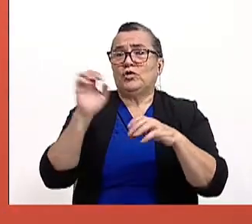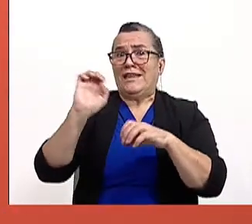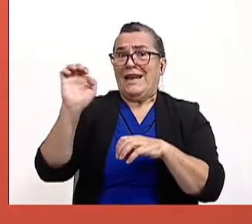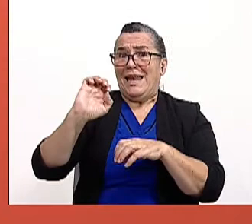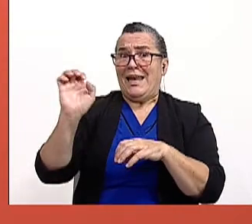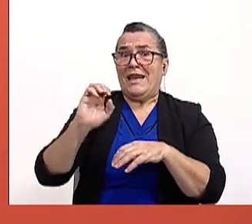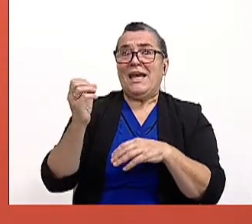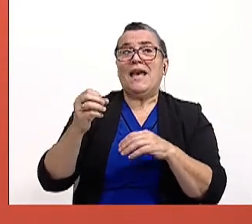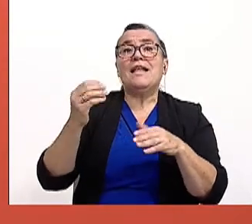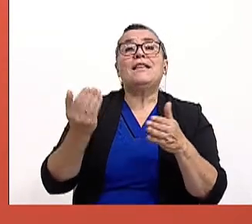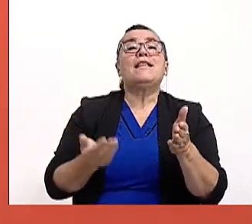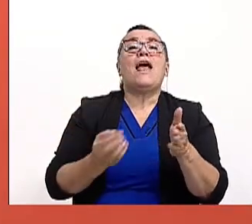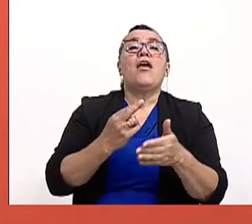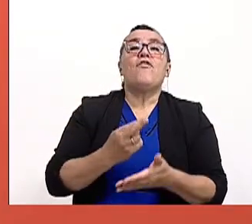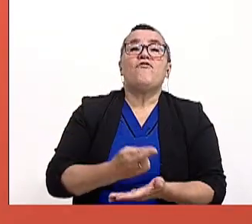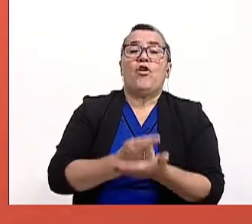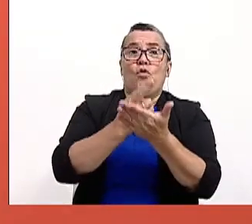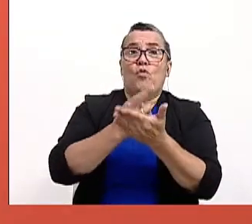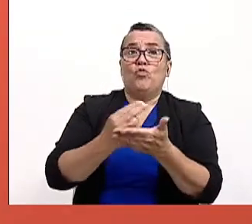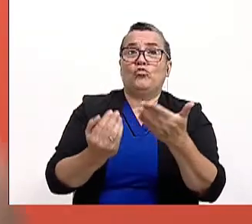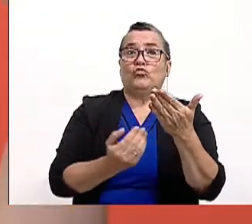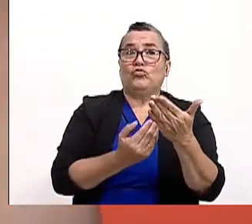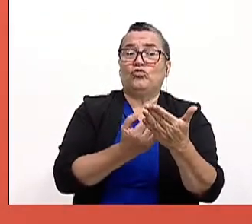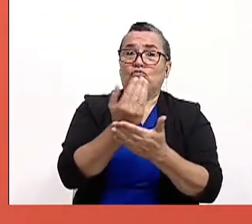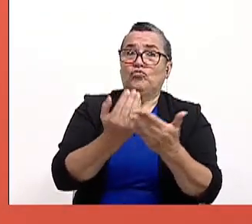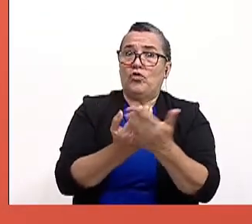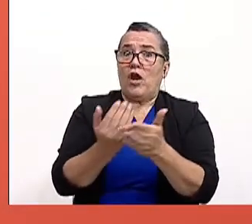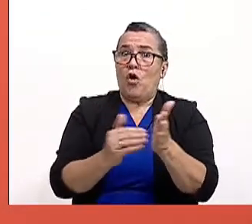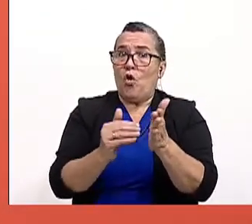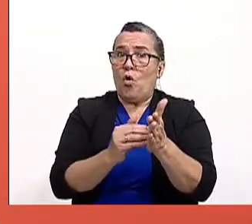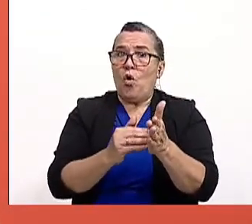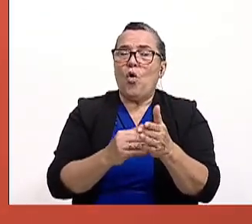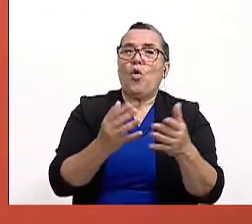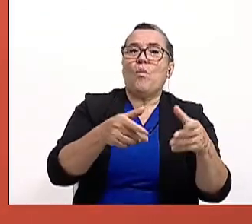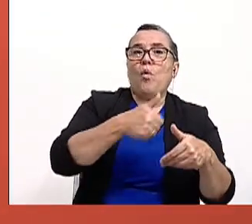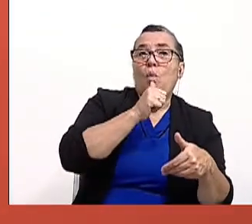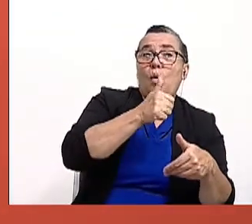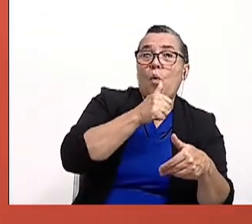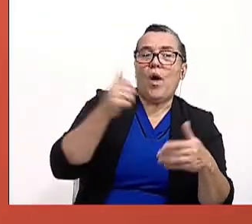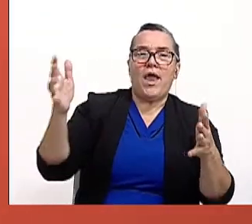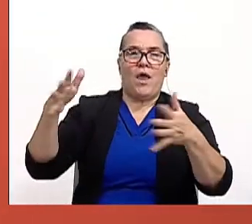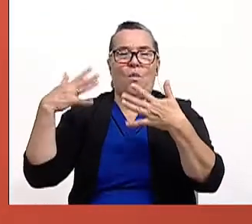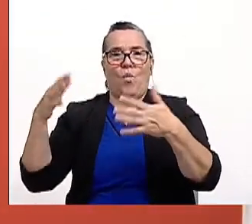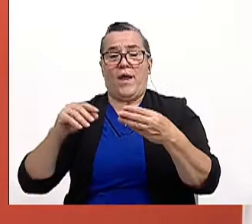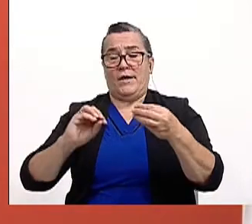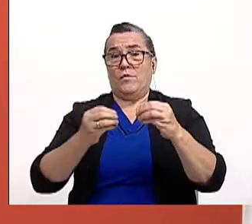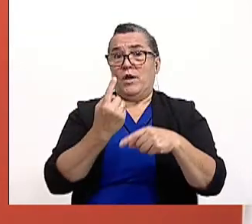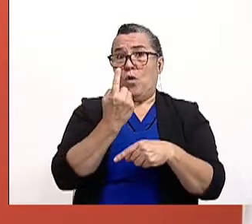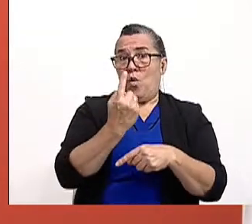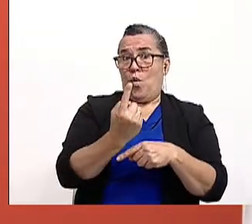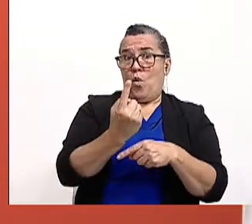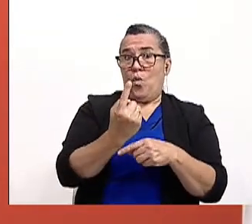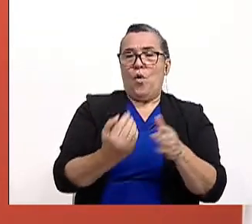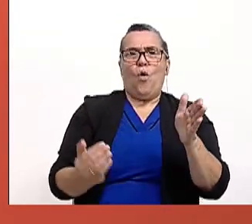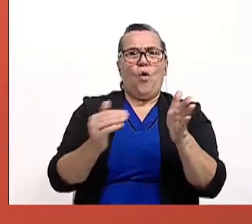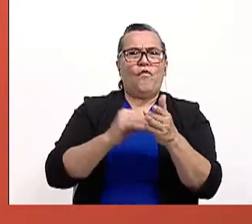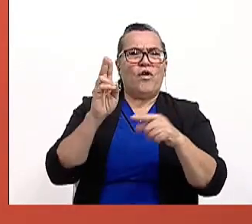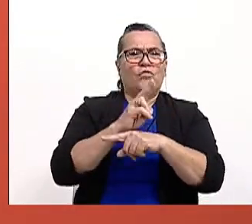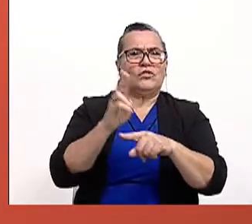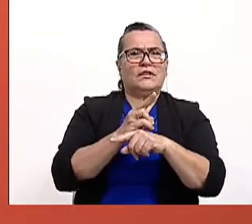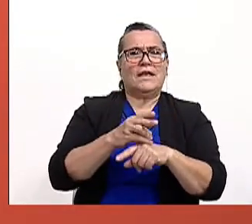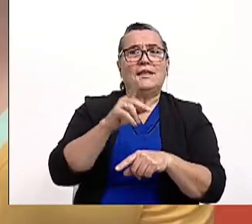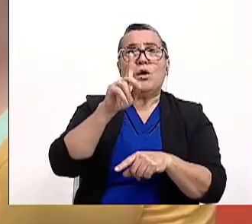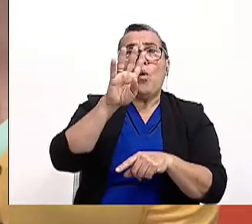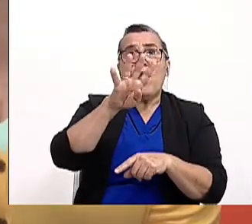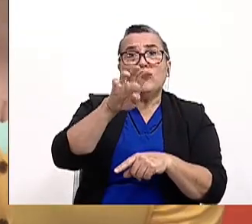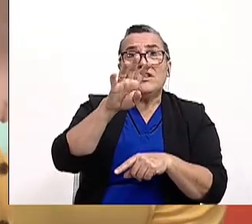from renewable sources like water and wind. Number 1, recycling increased 469%